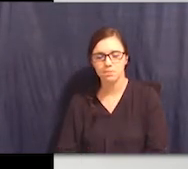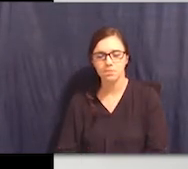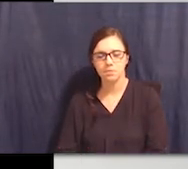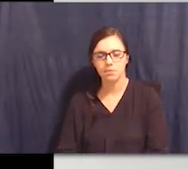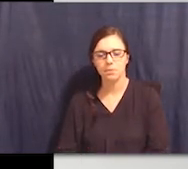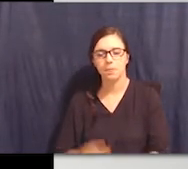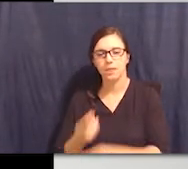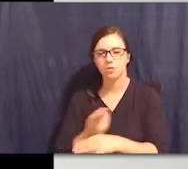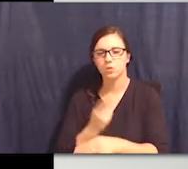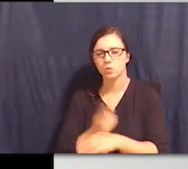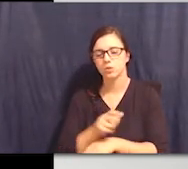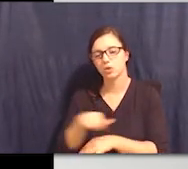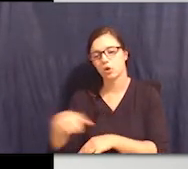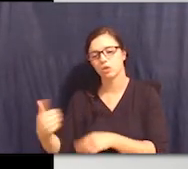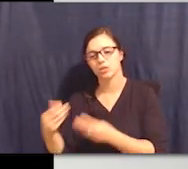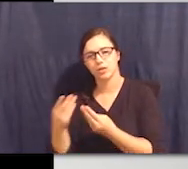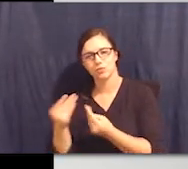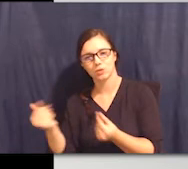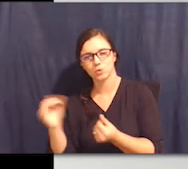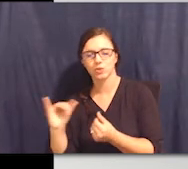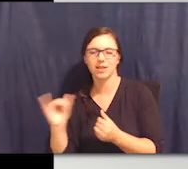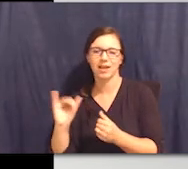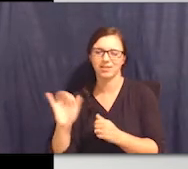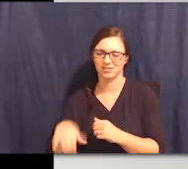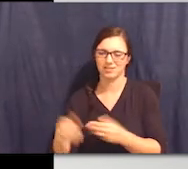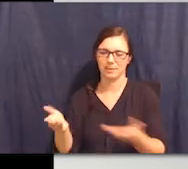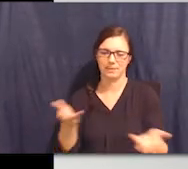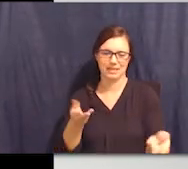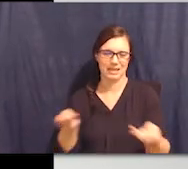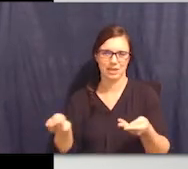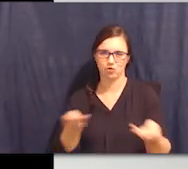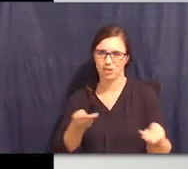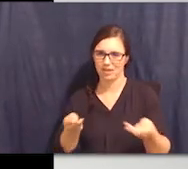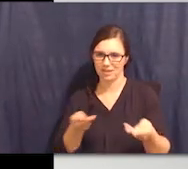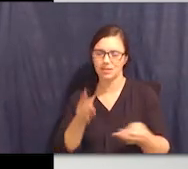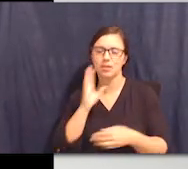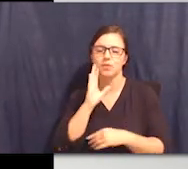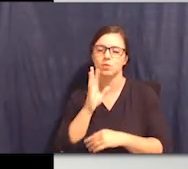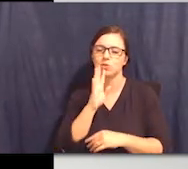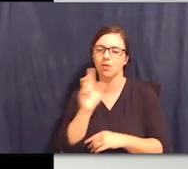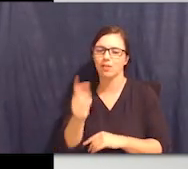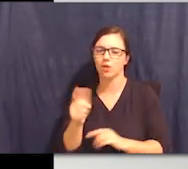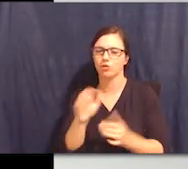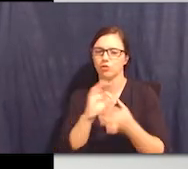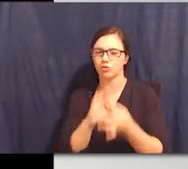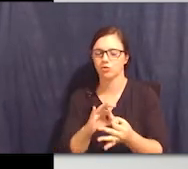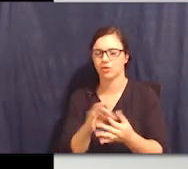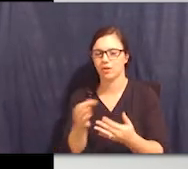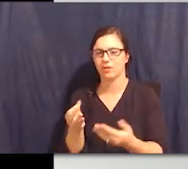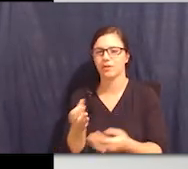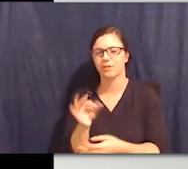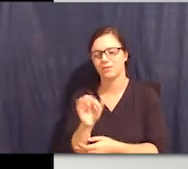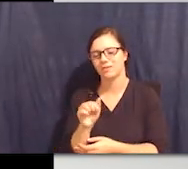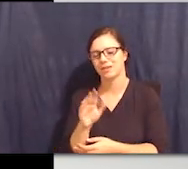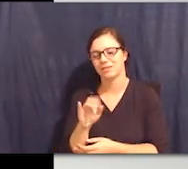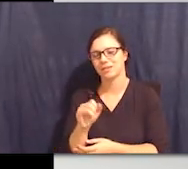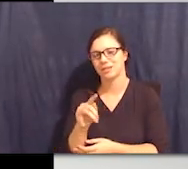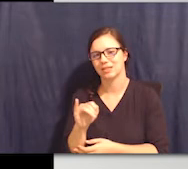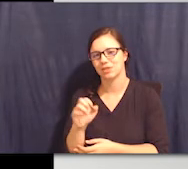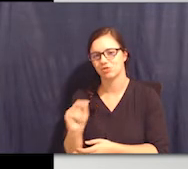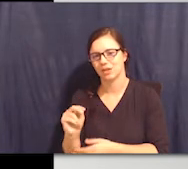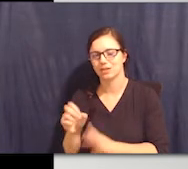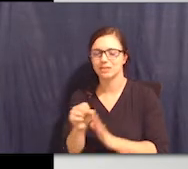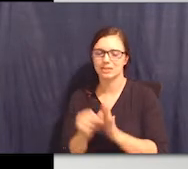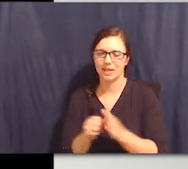the using of alternate resolutions like mediation, and I'll talk a little bit later about facilitation, or